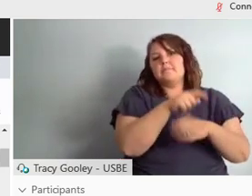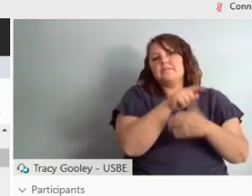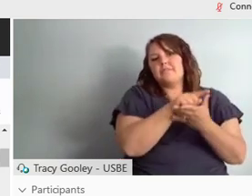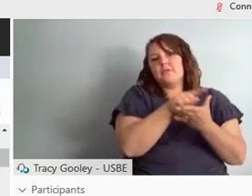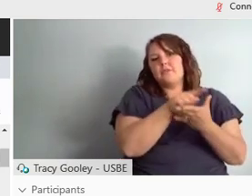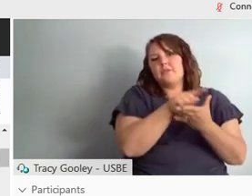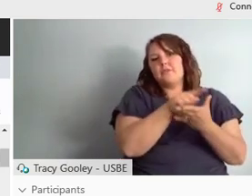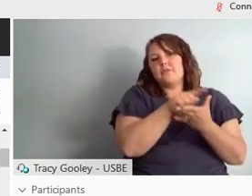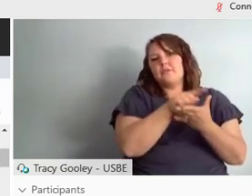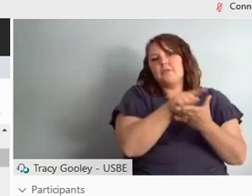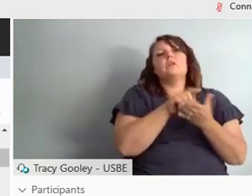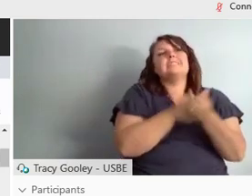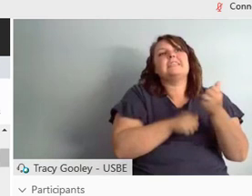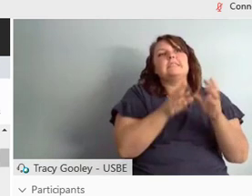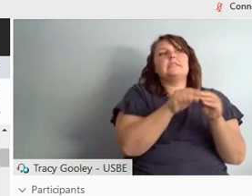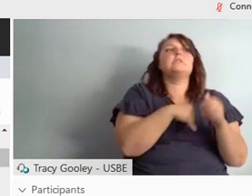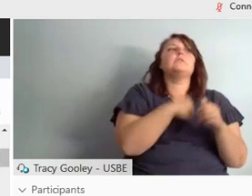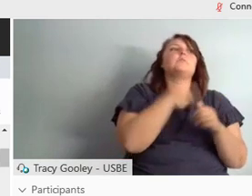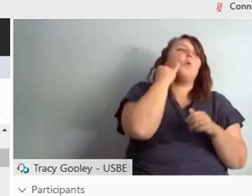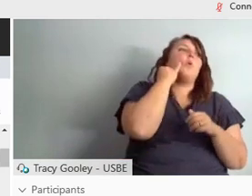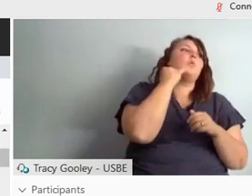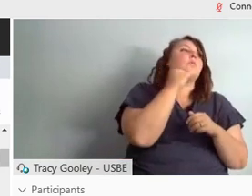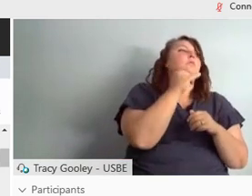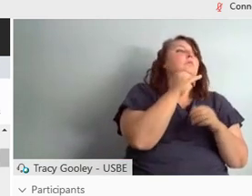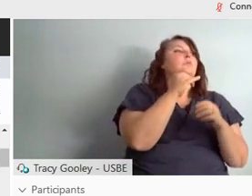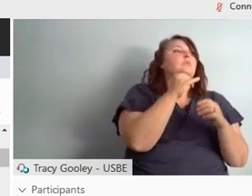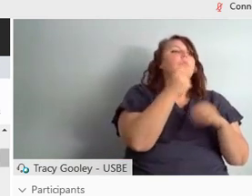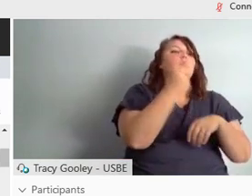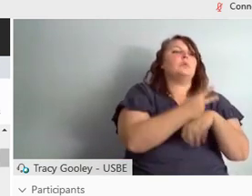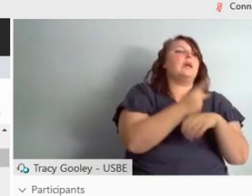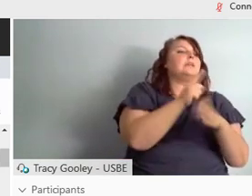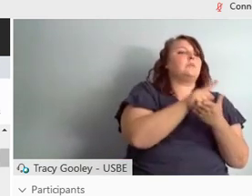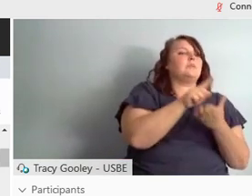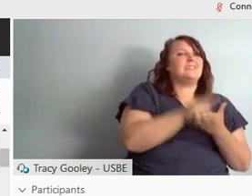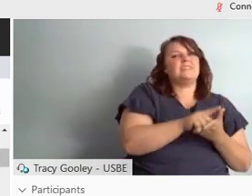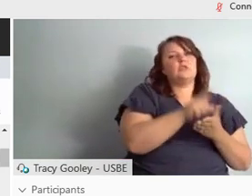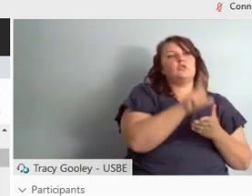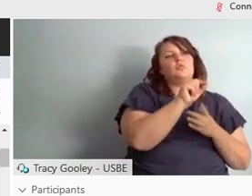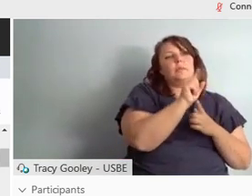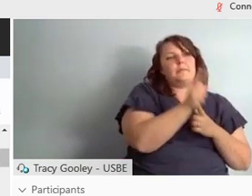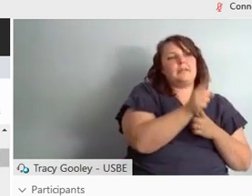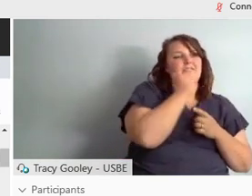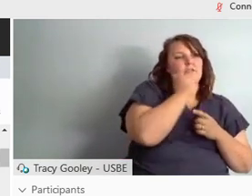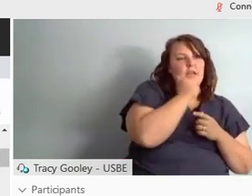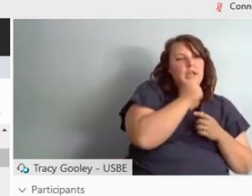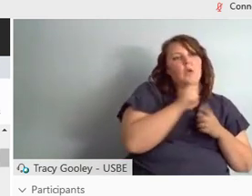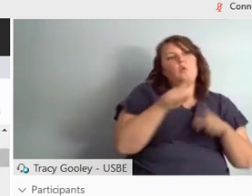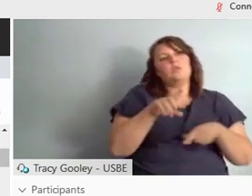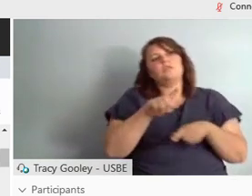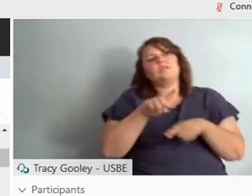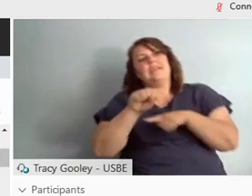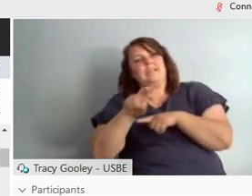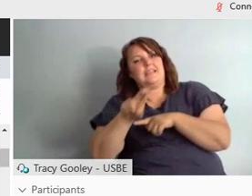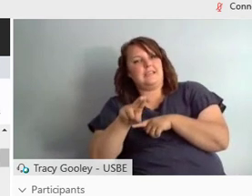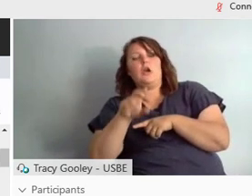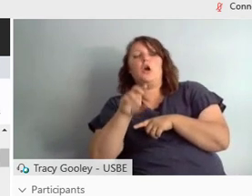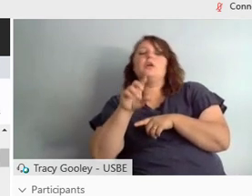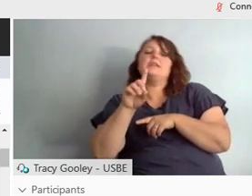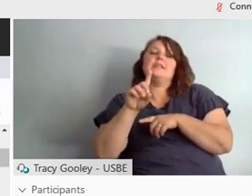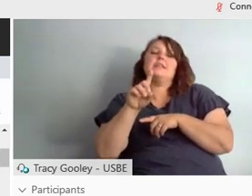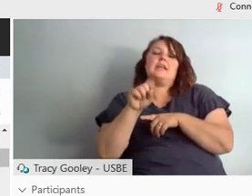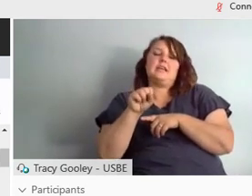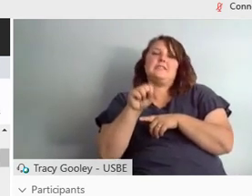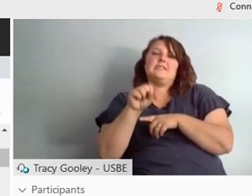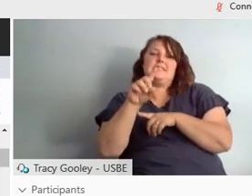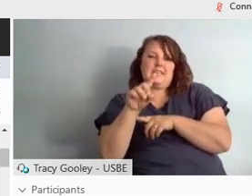per session. So say they did Upstart 2 days a week, 20 minutes a day, and they went to preschool in Davis 4 days a week for 2 hours